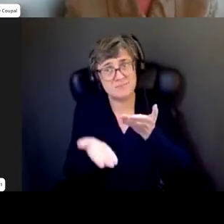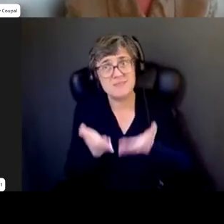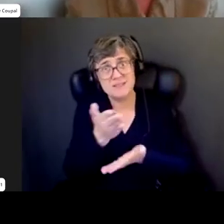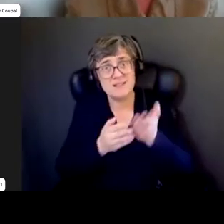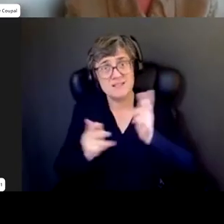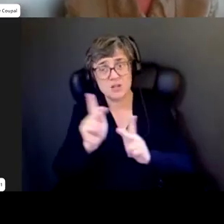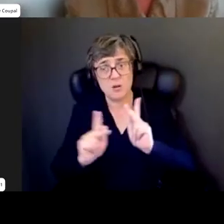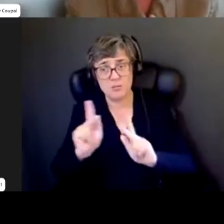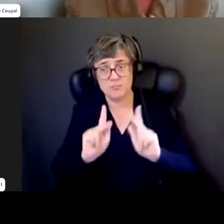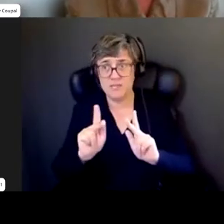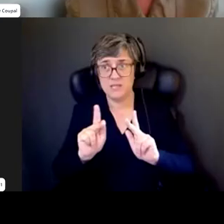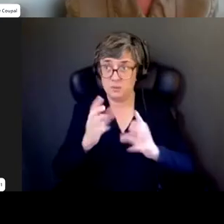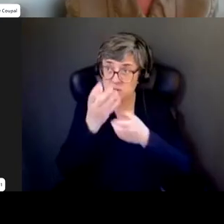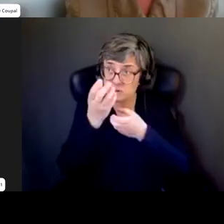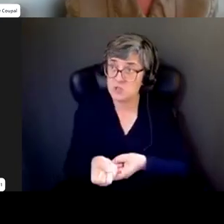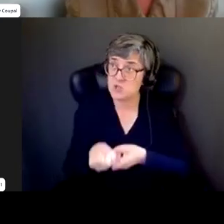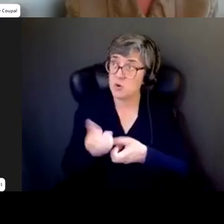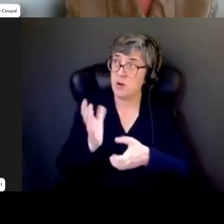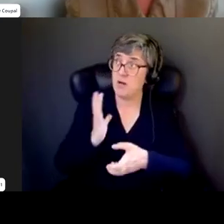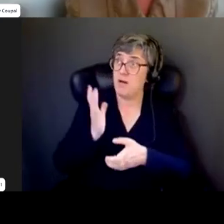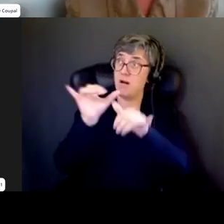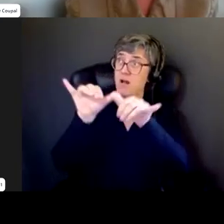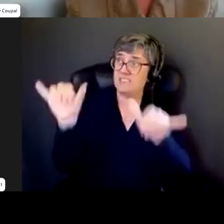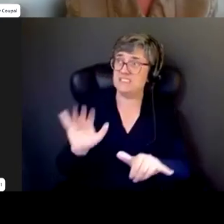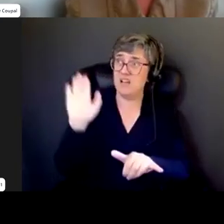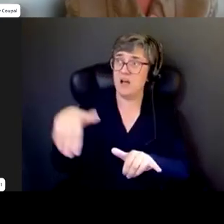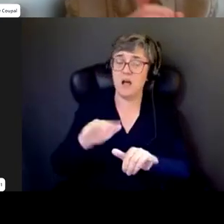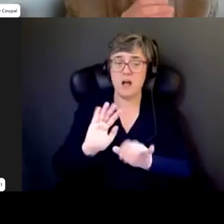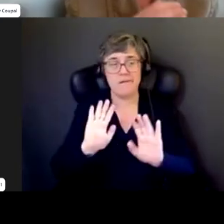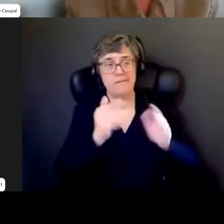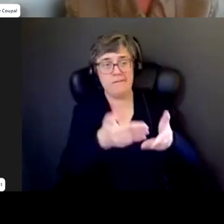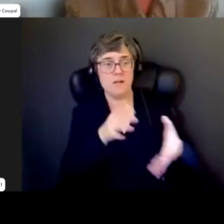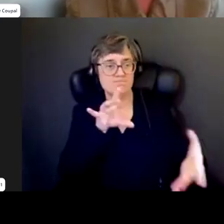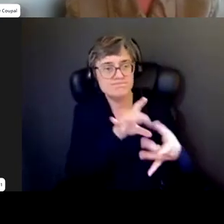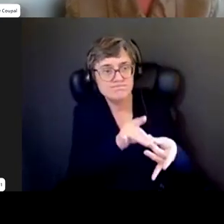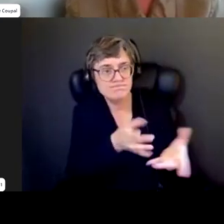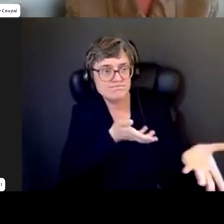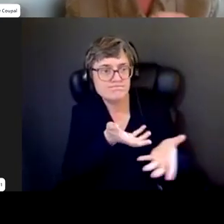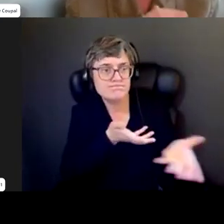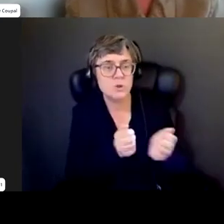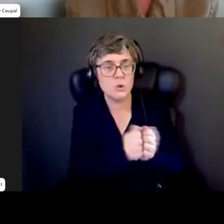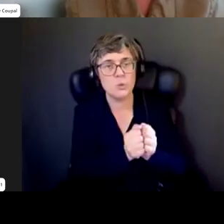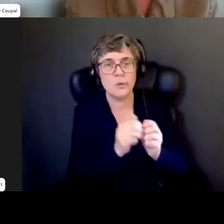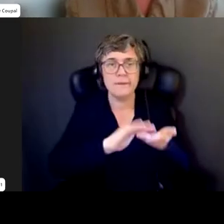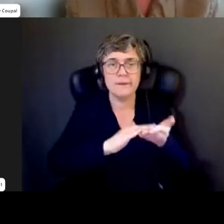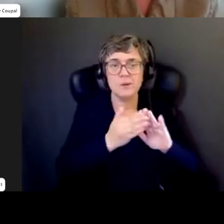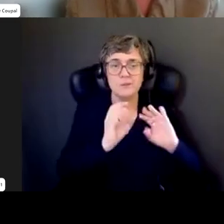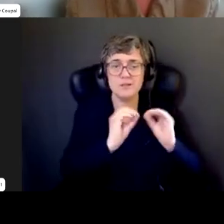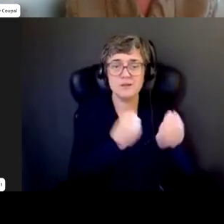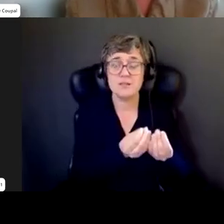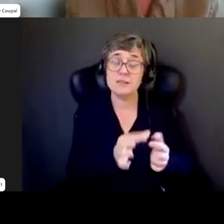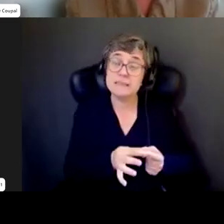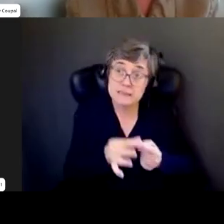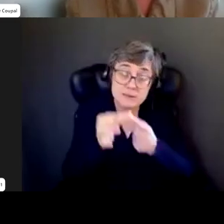formal systems. So community organizations can be really key, especially for individuals from racialized,